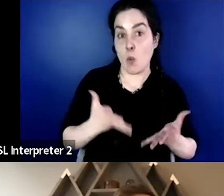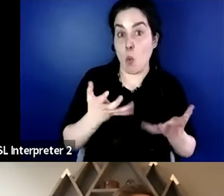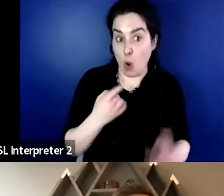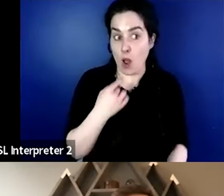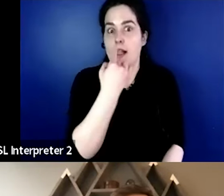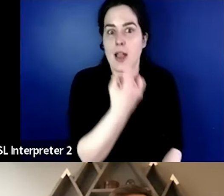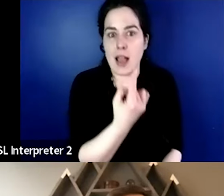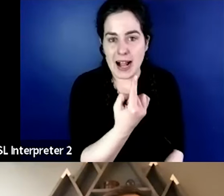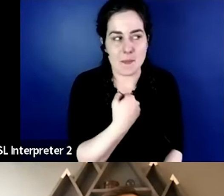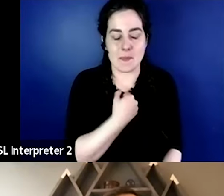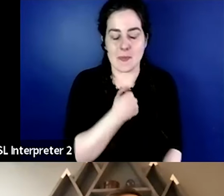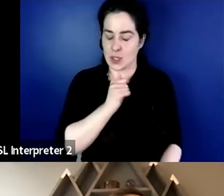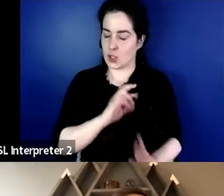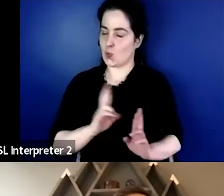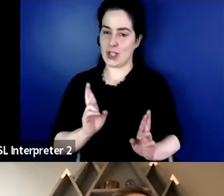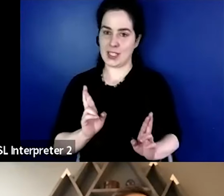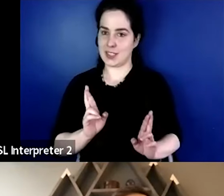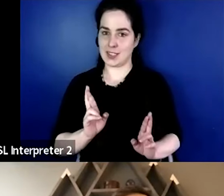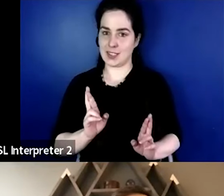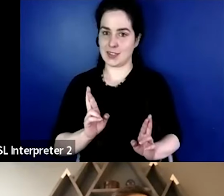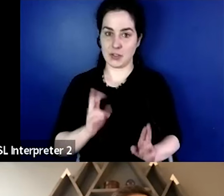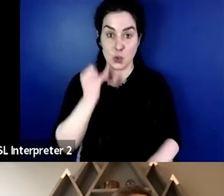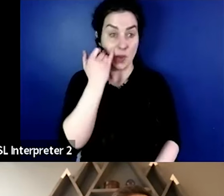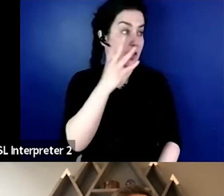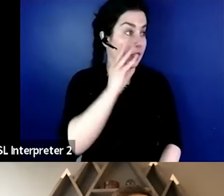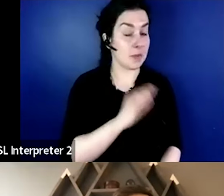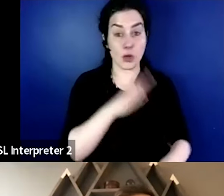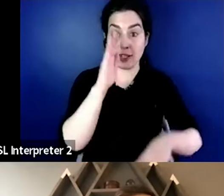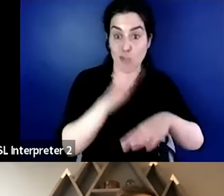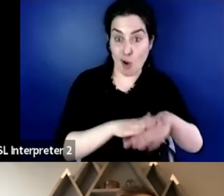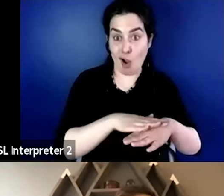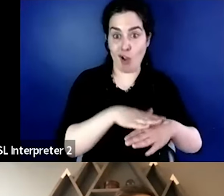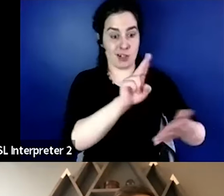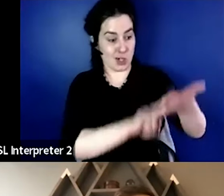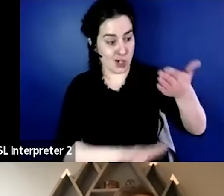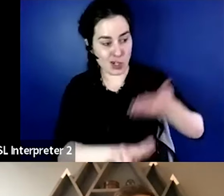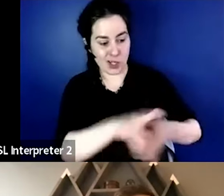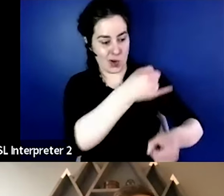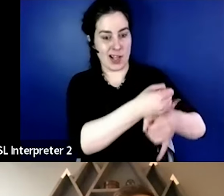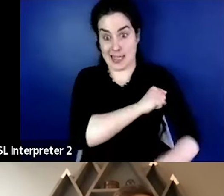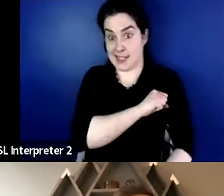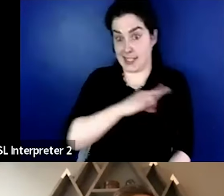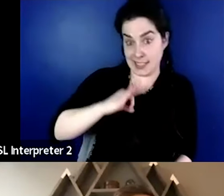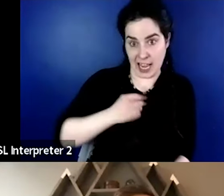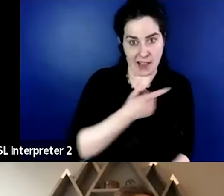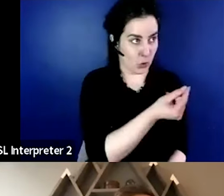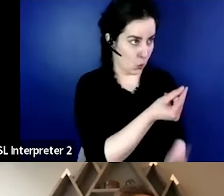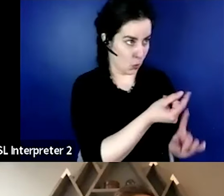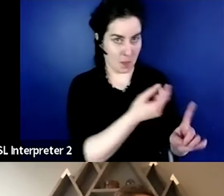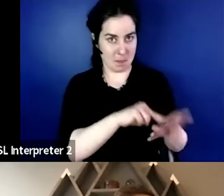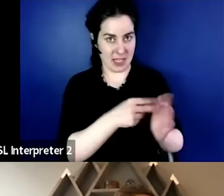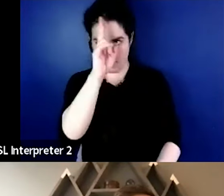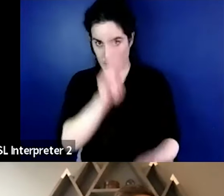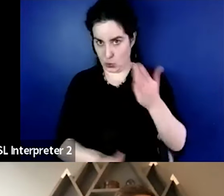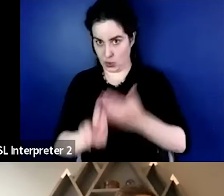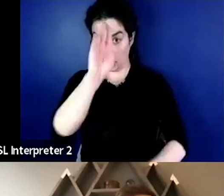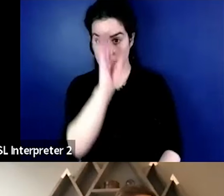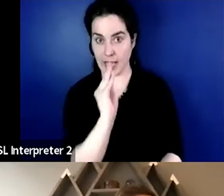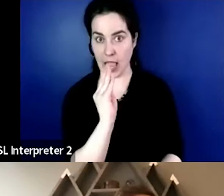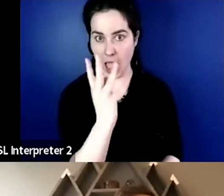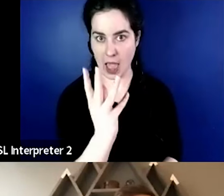sexual assault center on campus. So if they're being sexually assaulted by a faculty member or an employee, and they're not ready to tell the university, because if they do tell an office